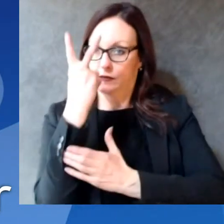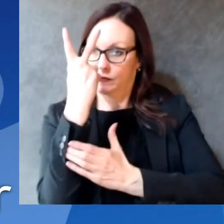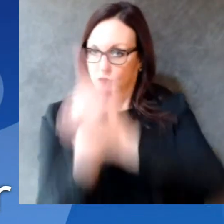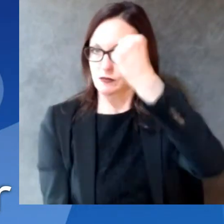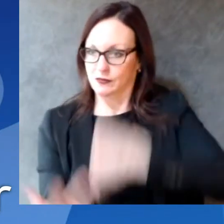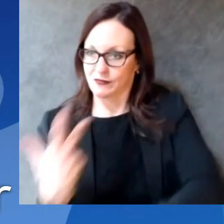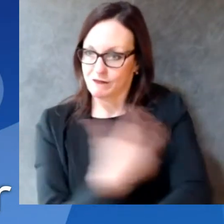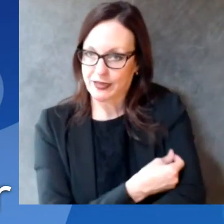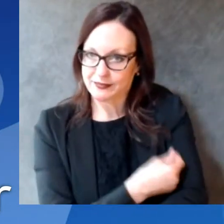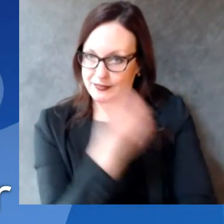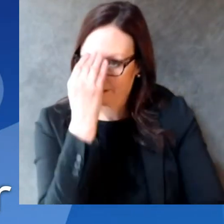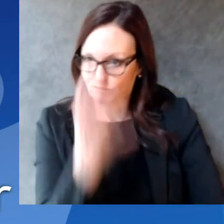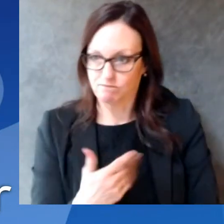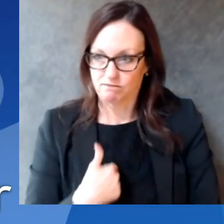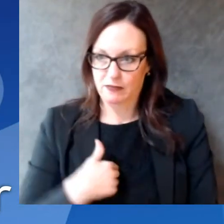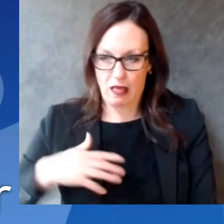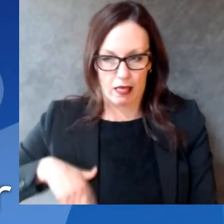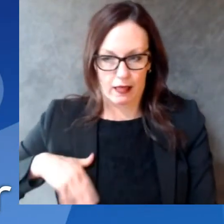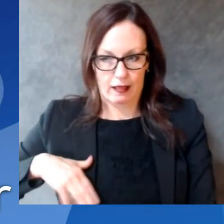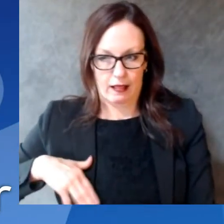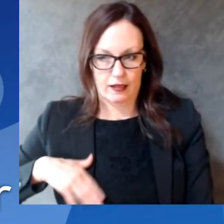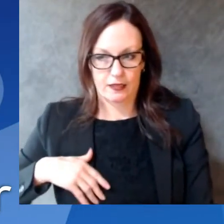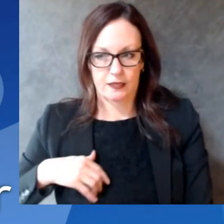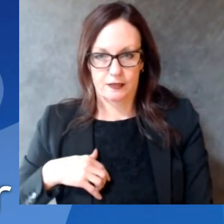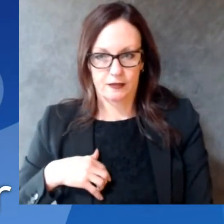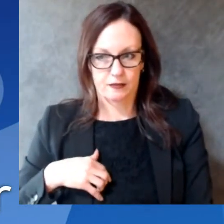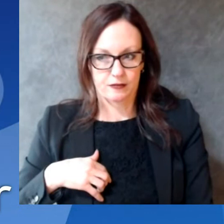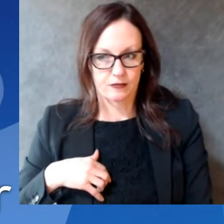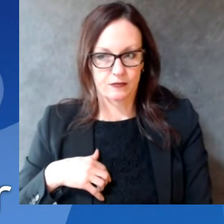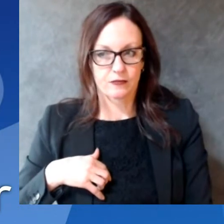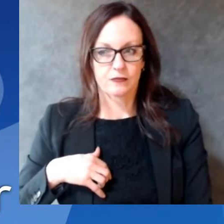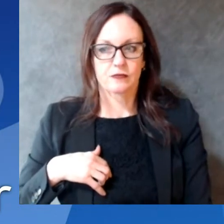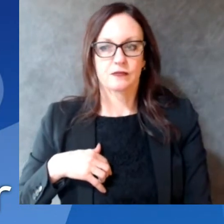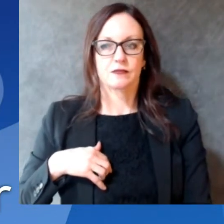are also fully vaccinated. And we